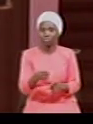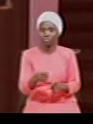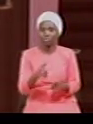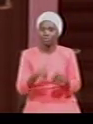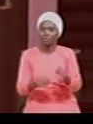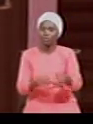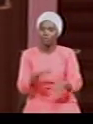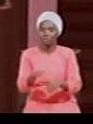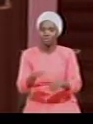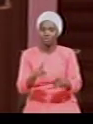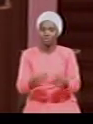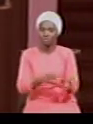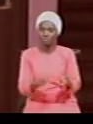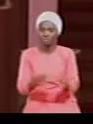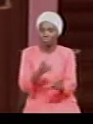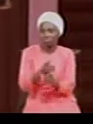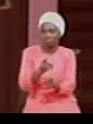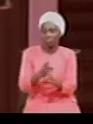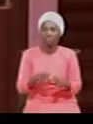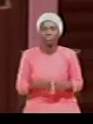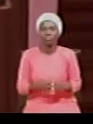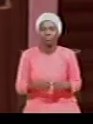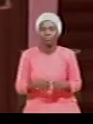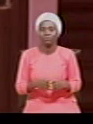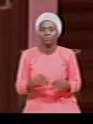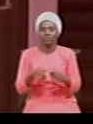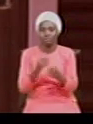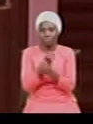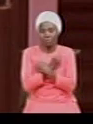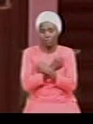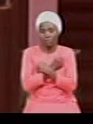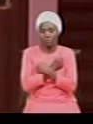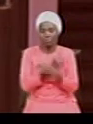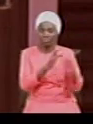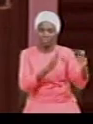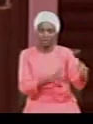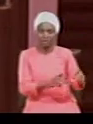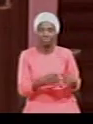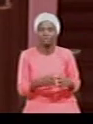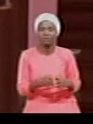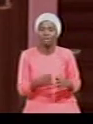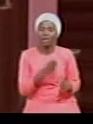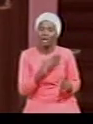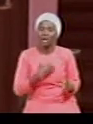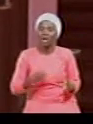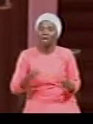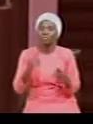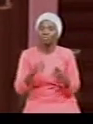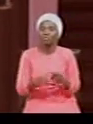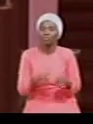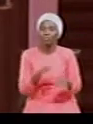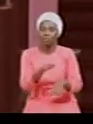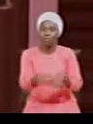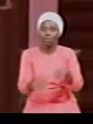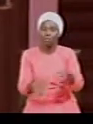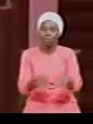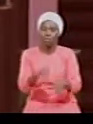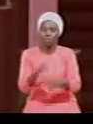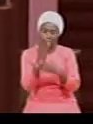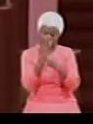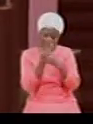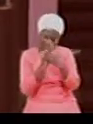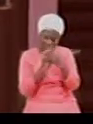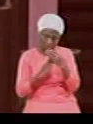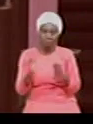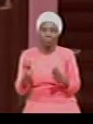walk, to do justly, to love mercy, and to walk humbly